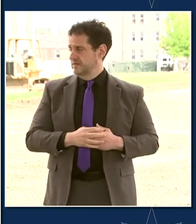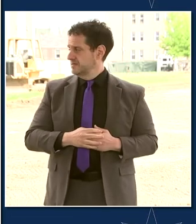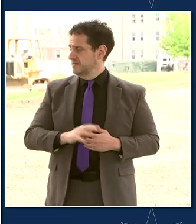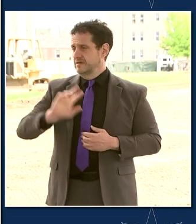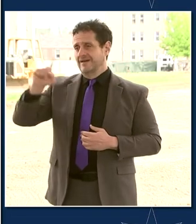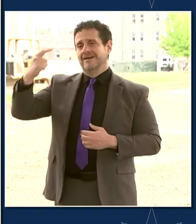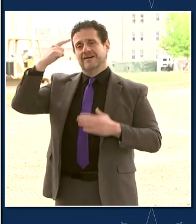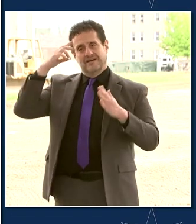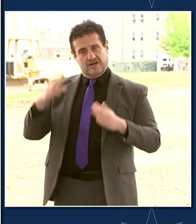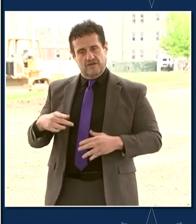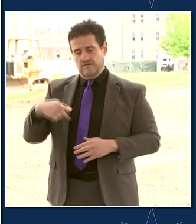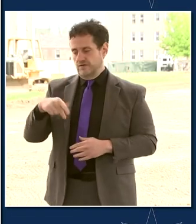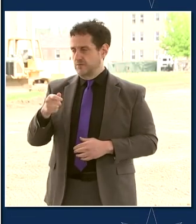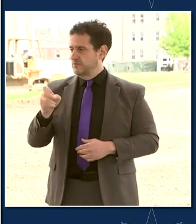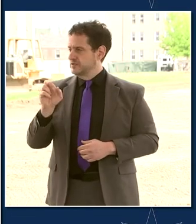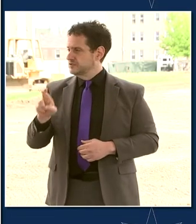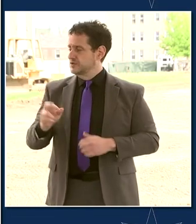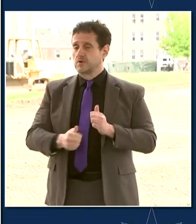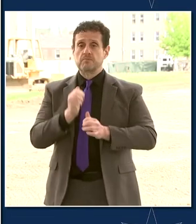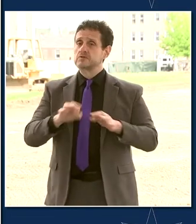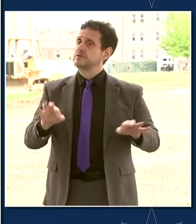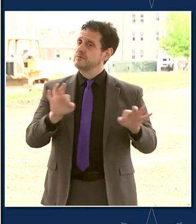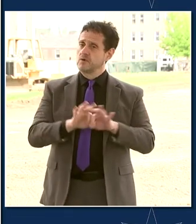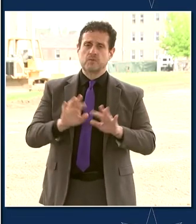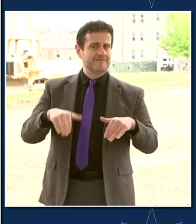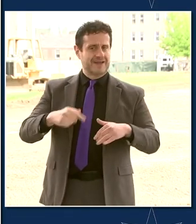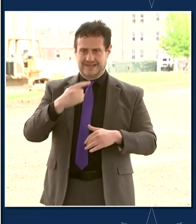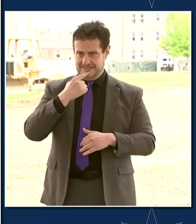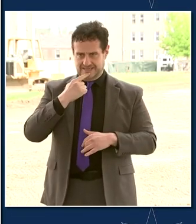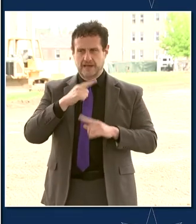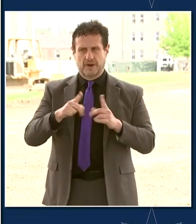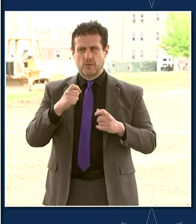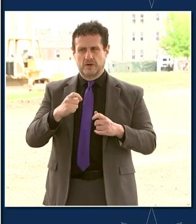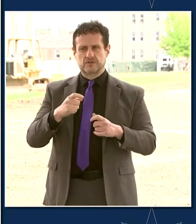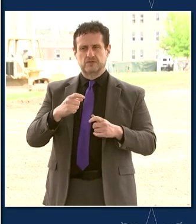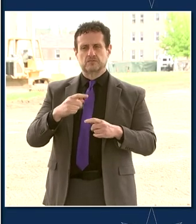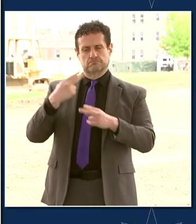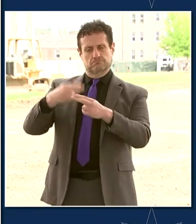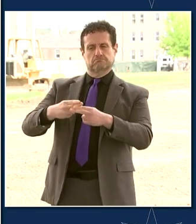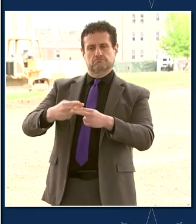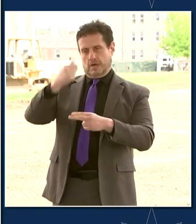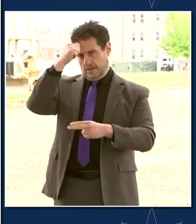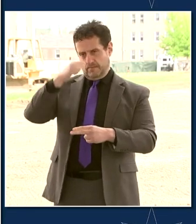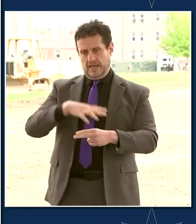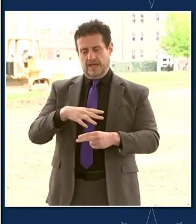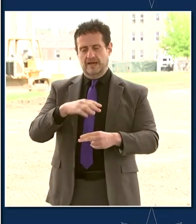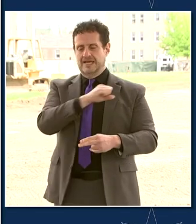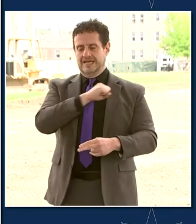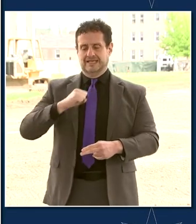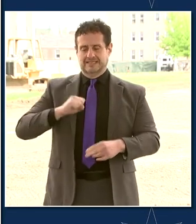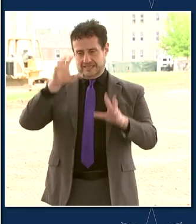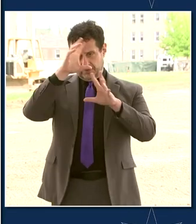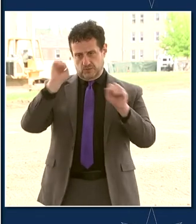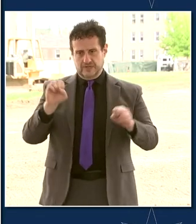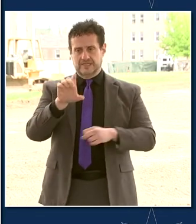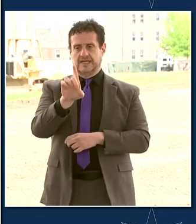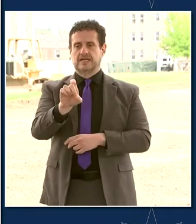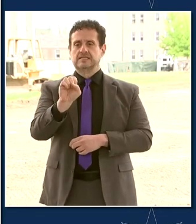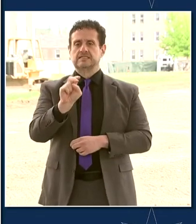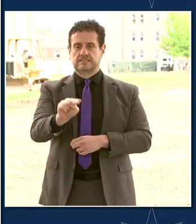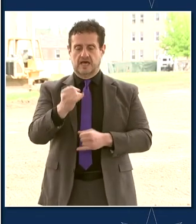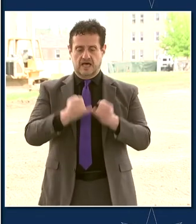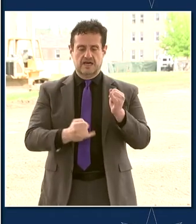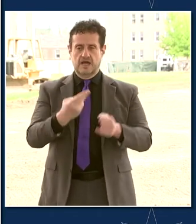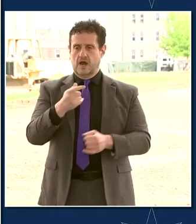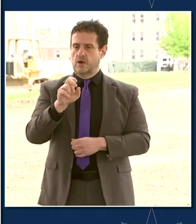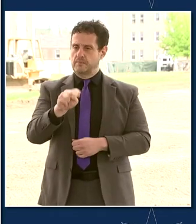Governor Pritzker, and most importantly, we haven't mentioned him, but I wanted to give him a shout out, is Senate President Don Harmon, who when